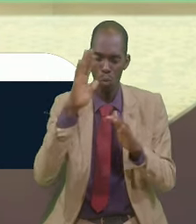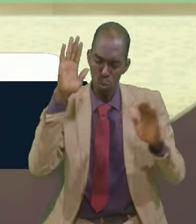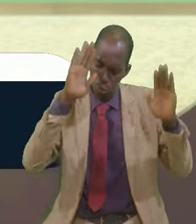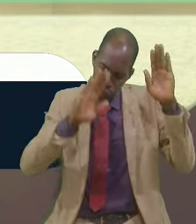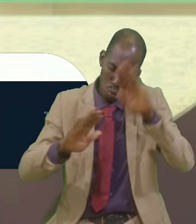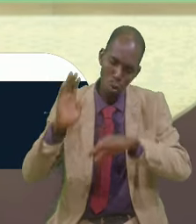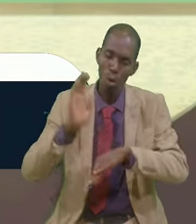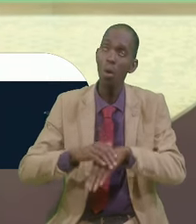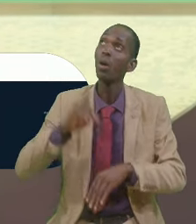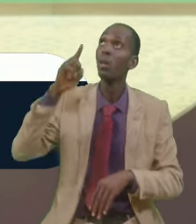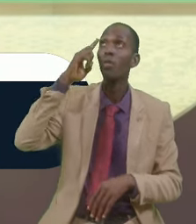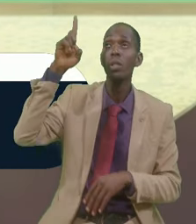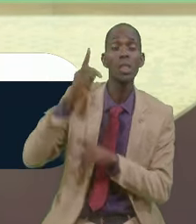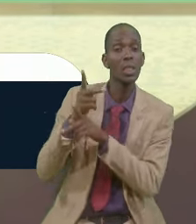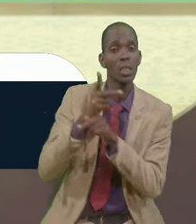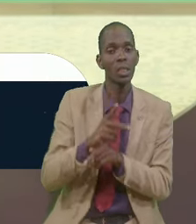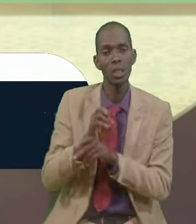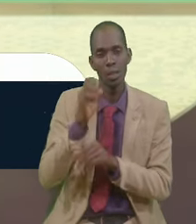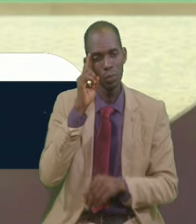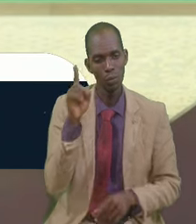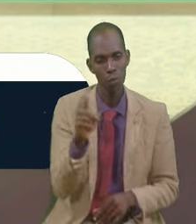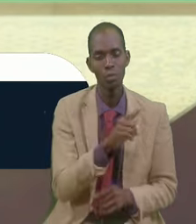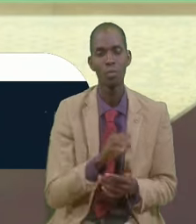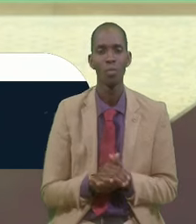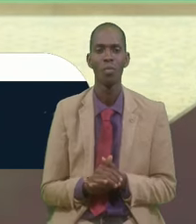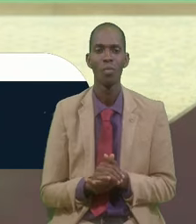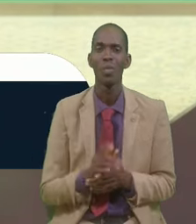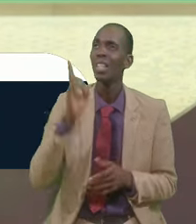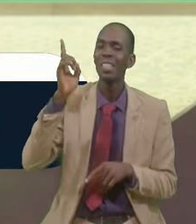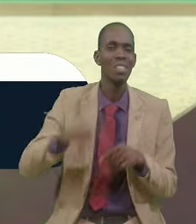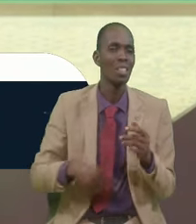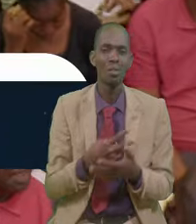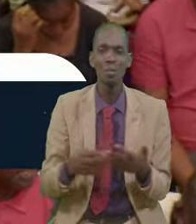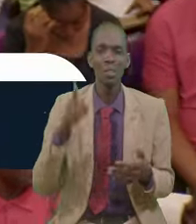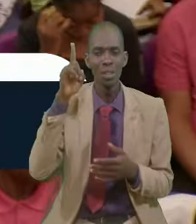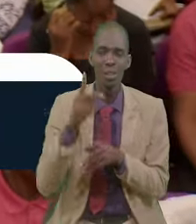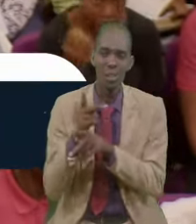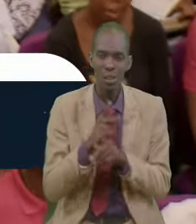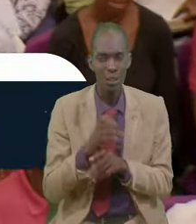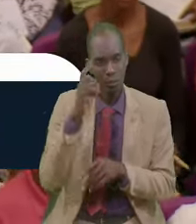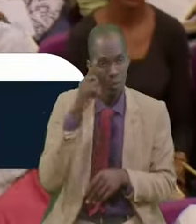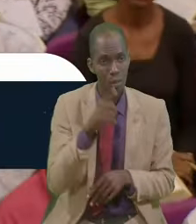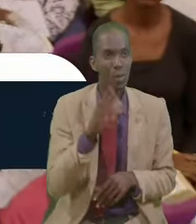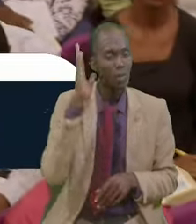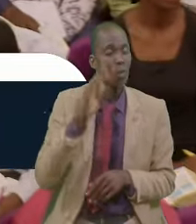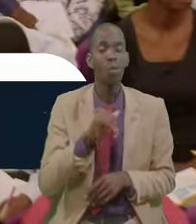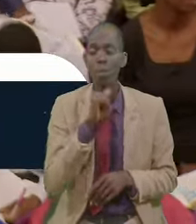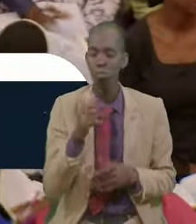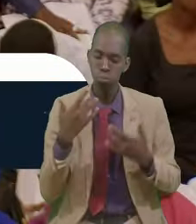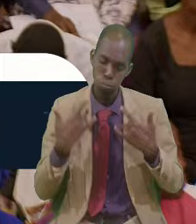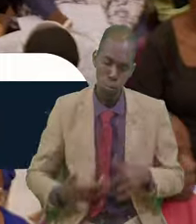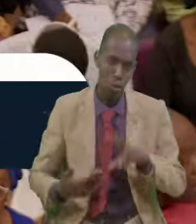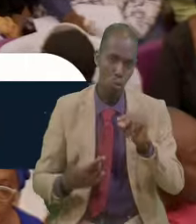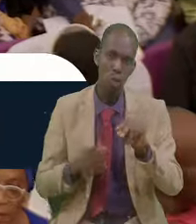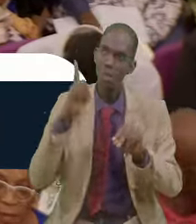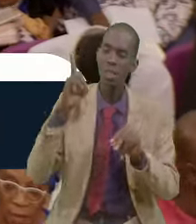him, for he careth for you. He cannot fail, he careth for you. He will not disappoint you, he